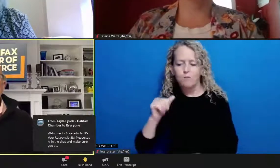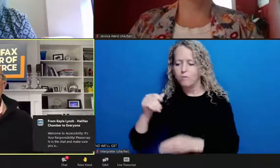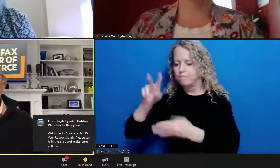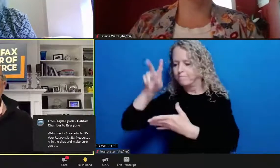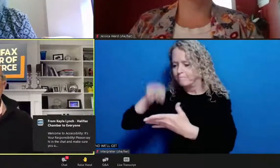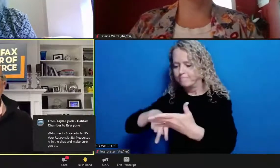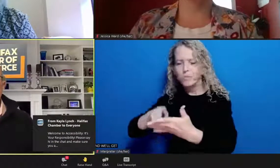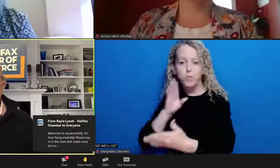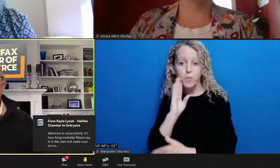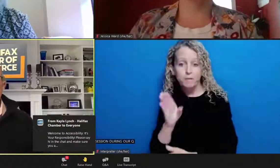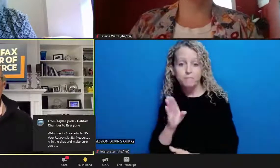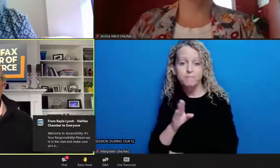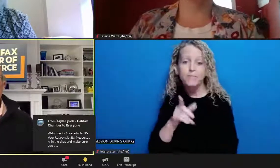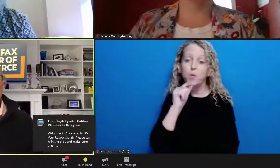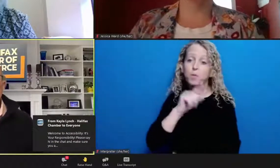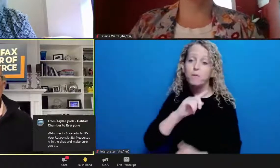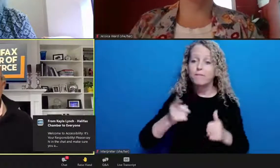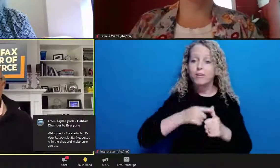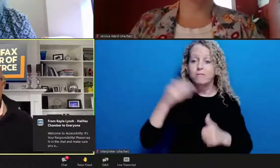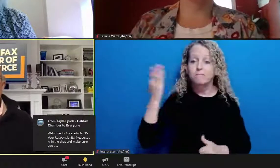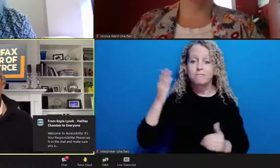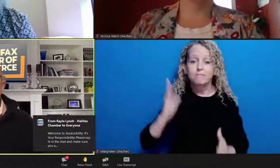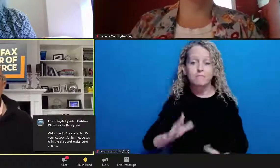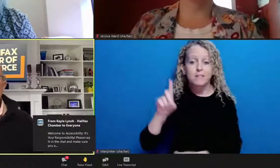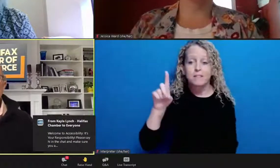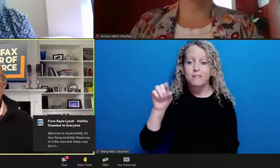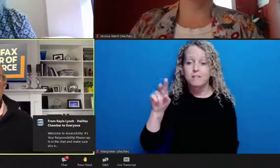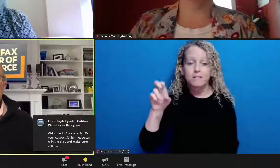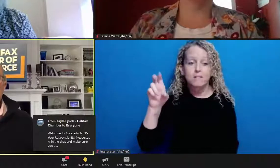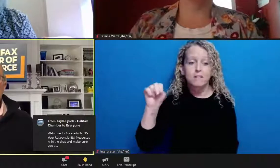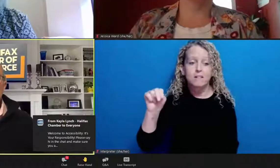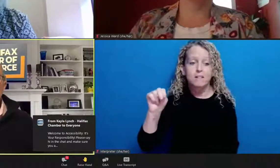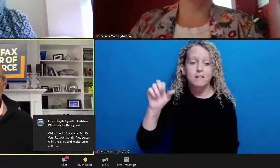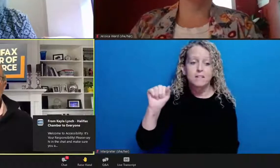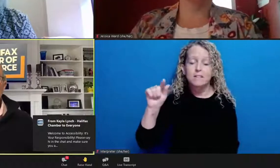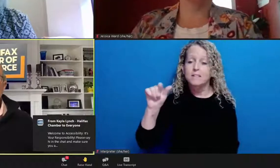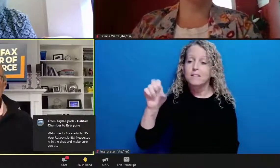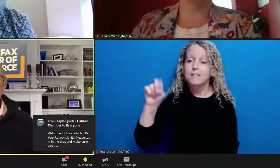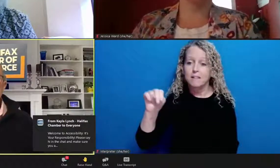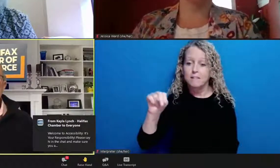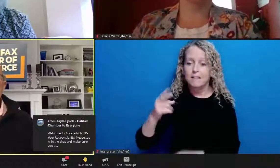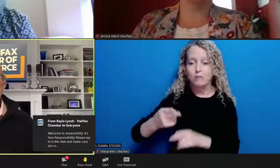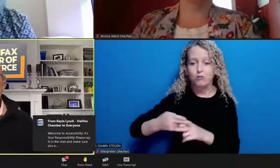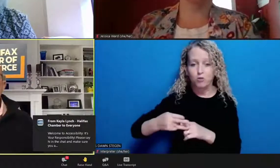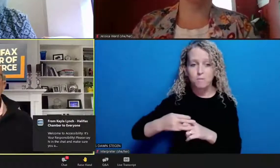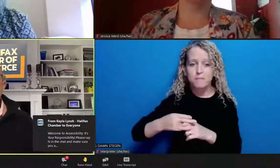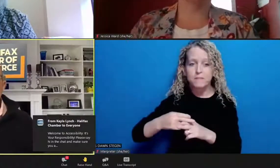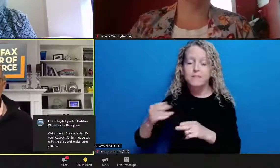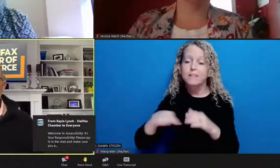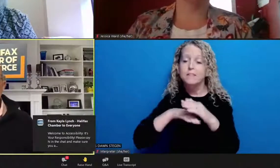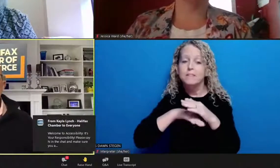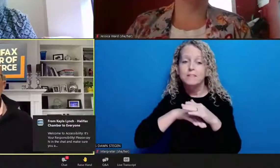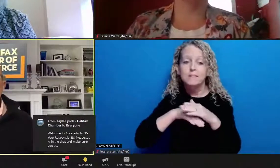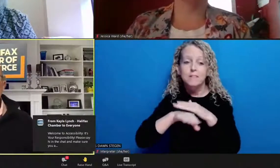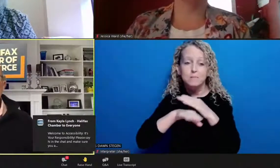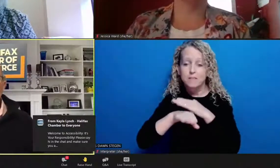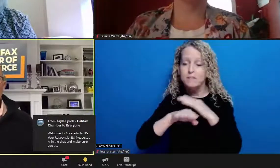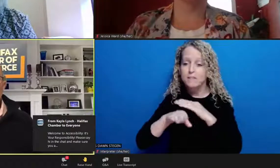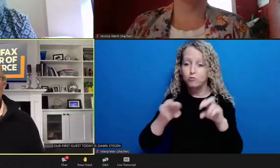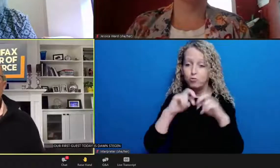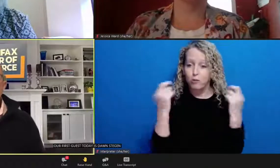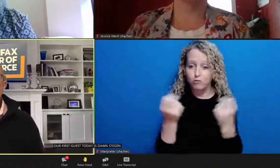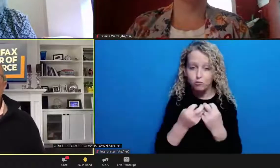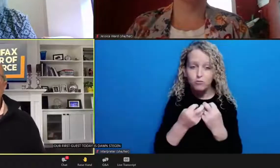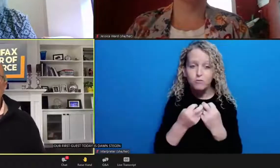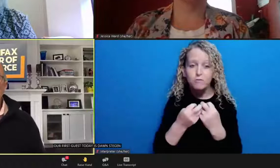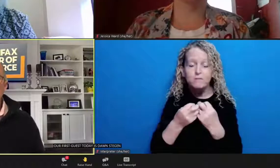Our first guest today is Dawn Stegan, Interim Executive Director with the Accessibility Directorate within the